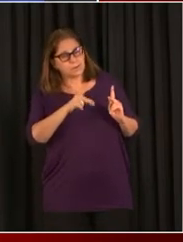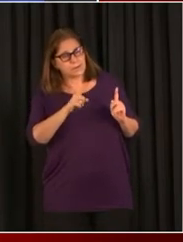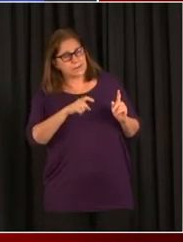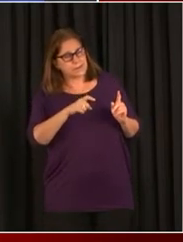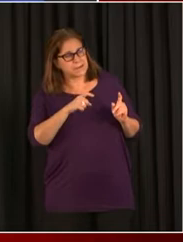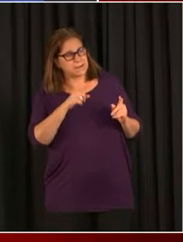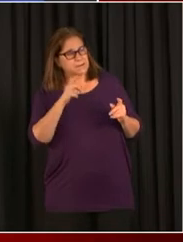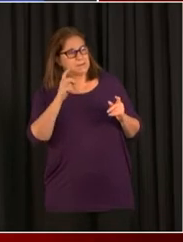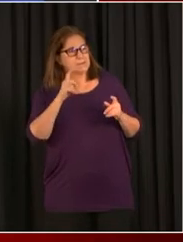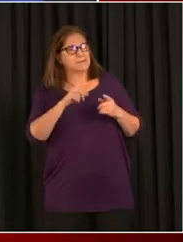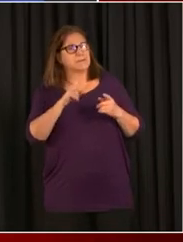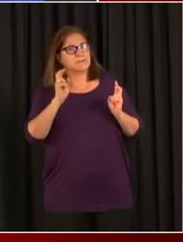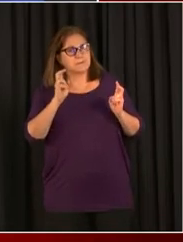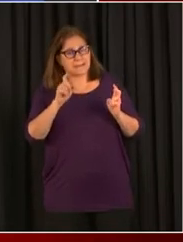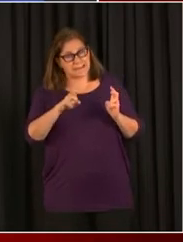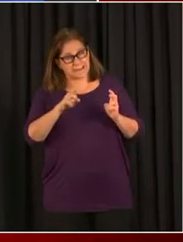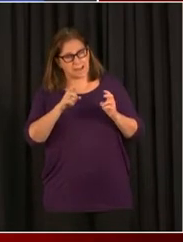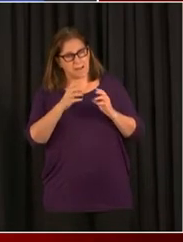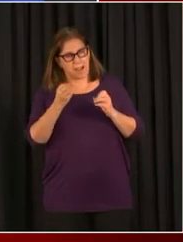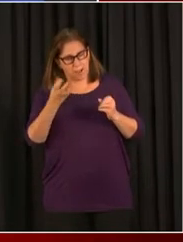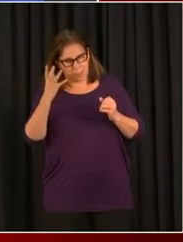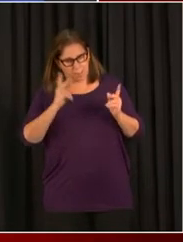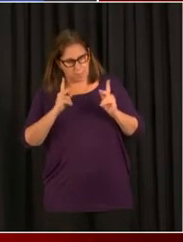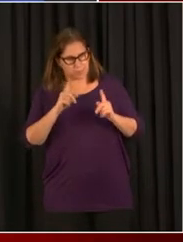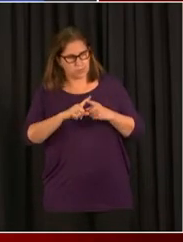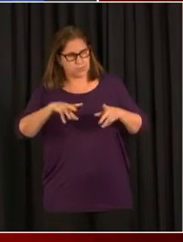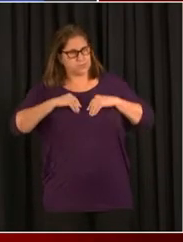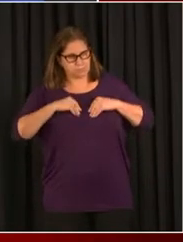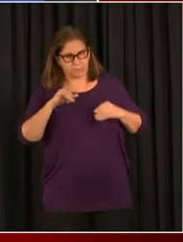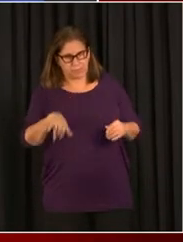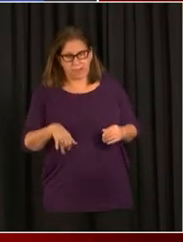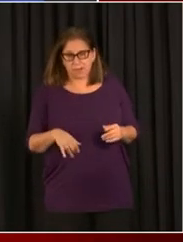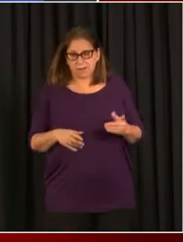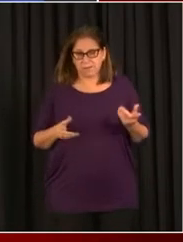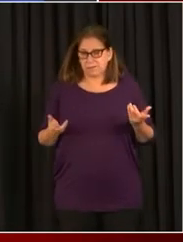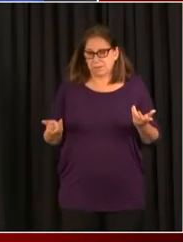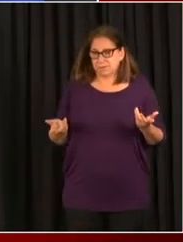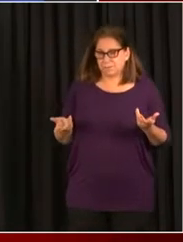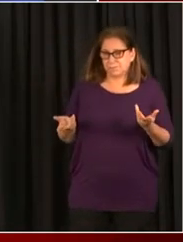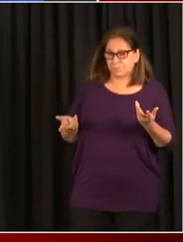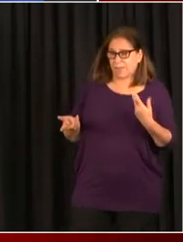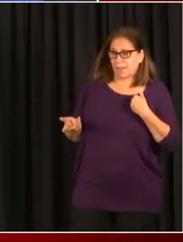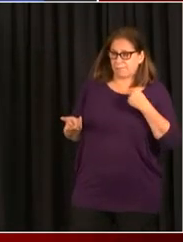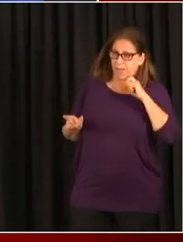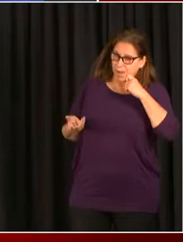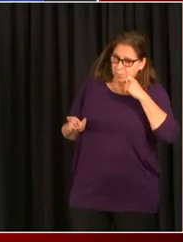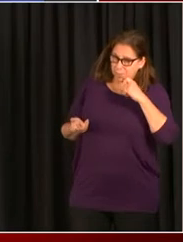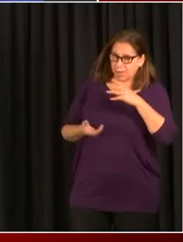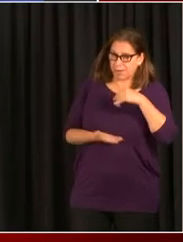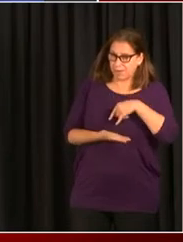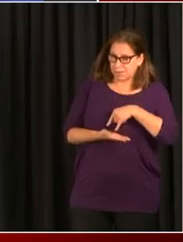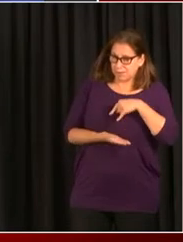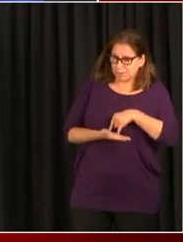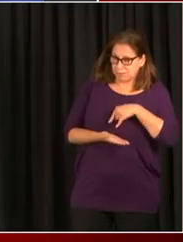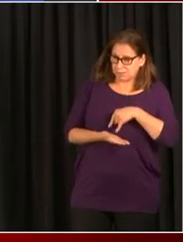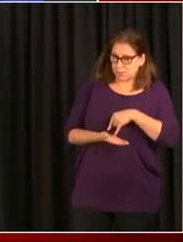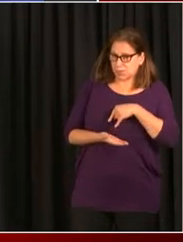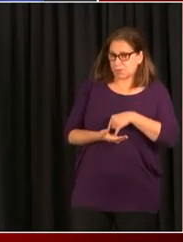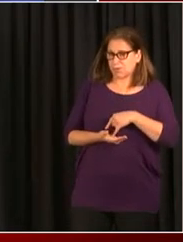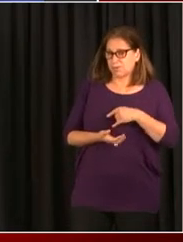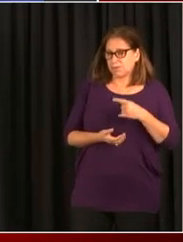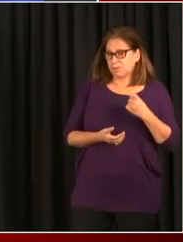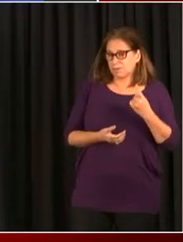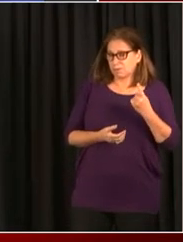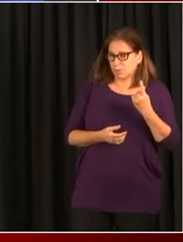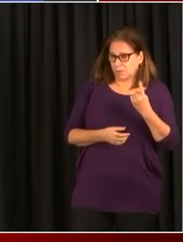various people, so for example, I have both an Android and an iPhone is I have one for work and I have one for personal use,